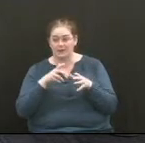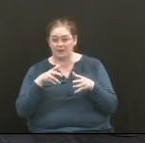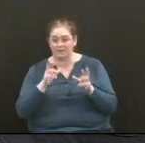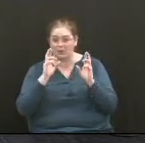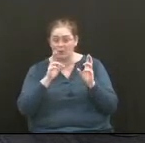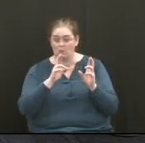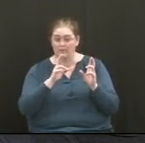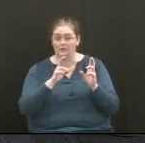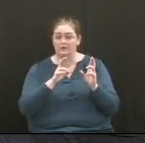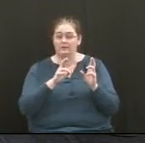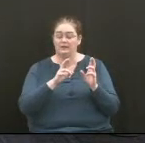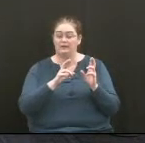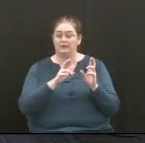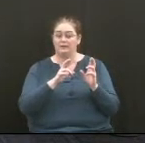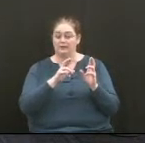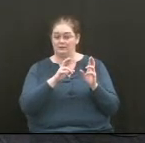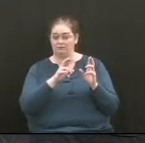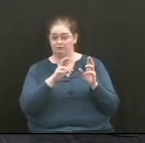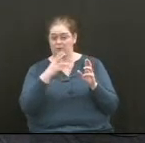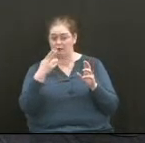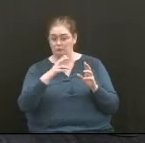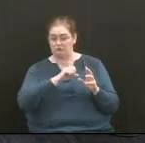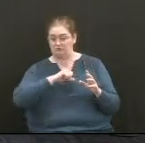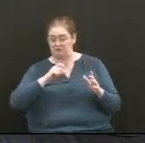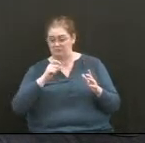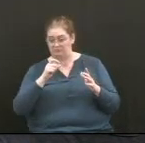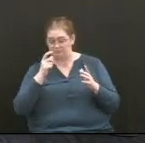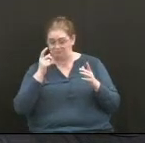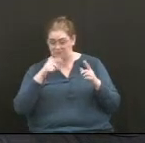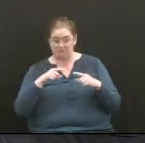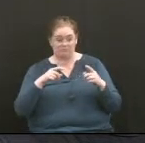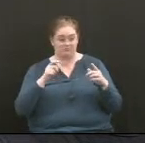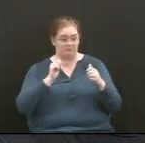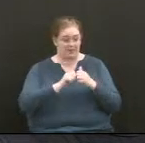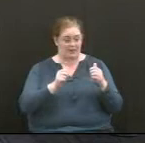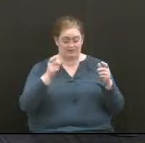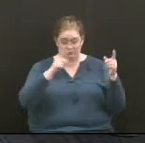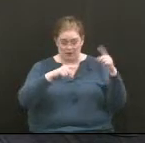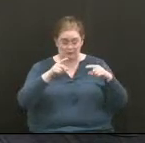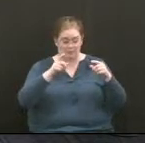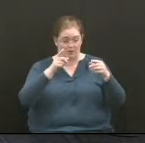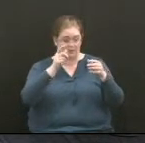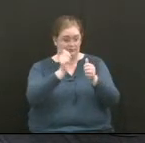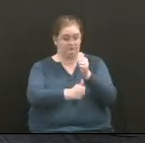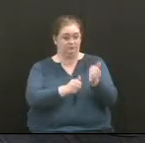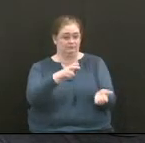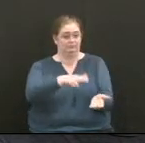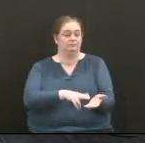they take it up and come to a compromise and agree on it and get a bill passed and the governor signs it.